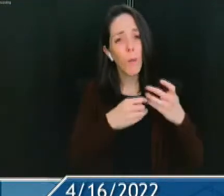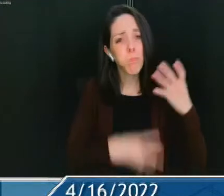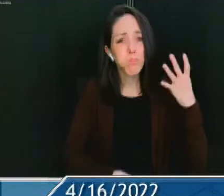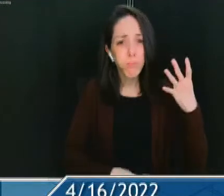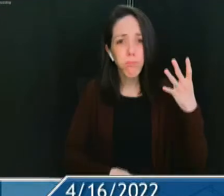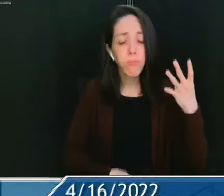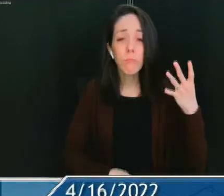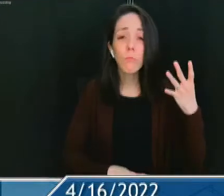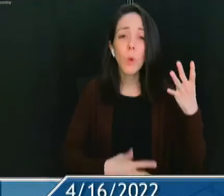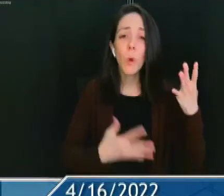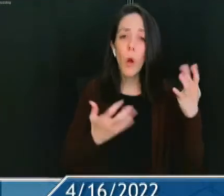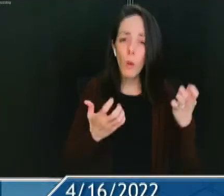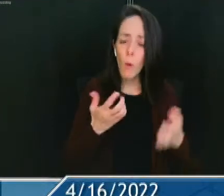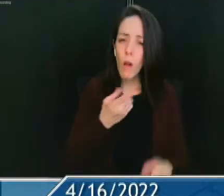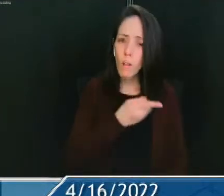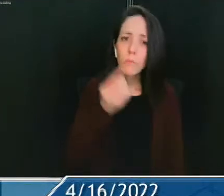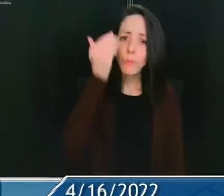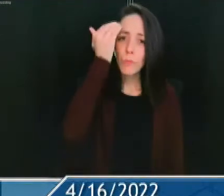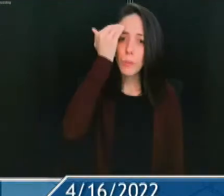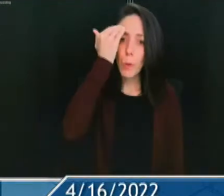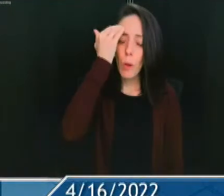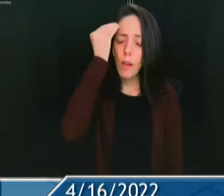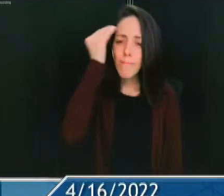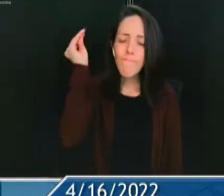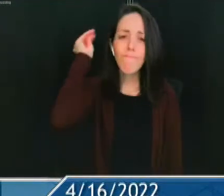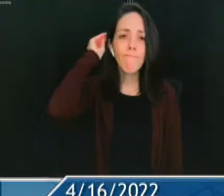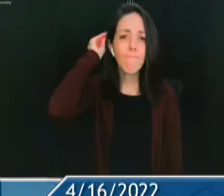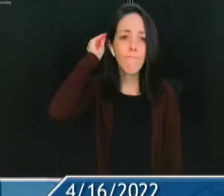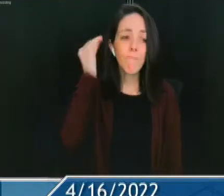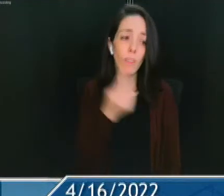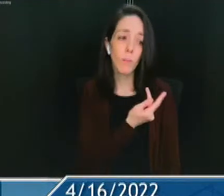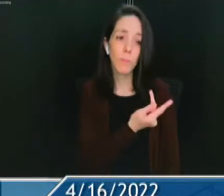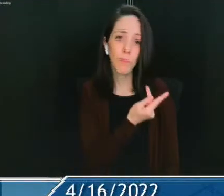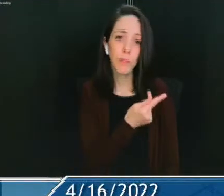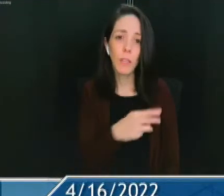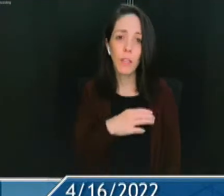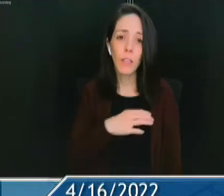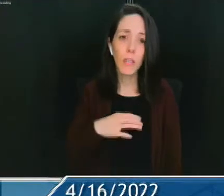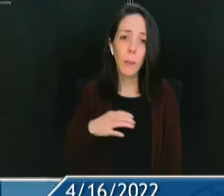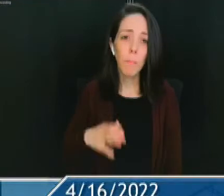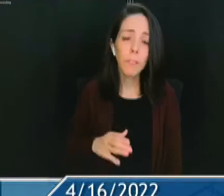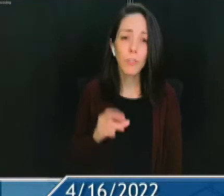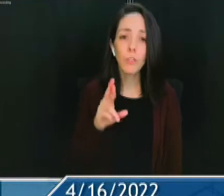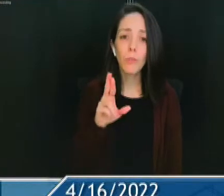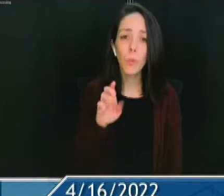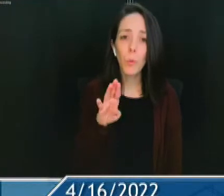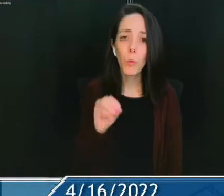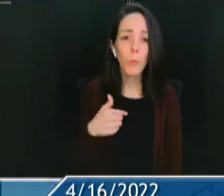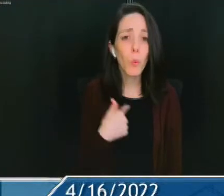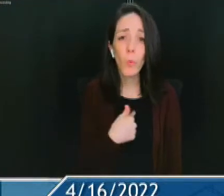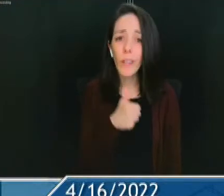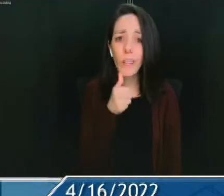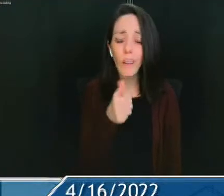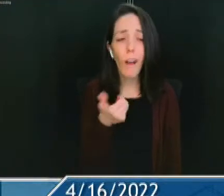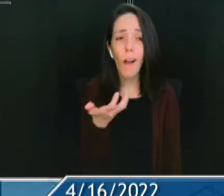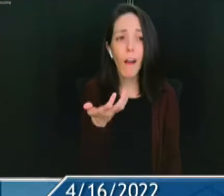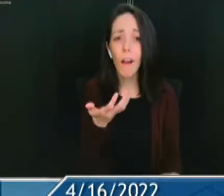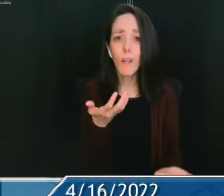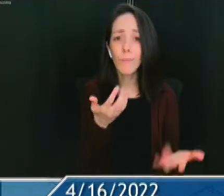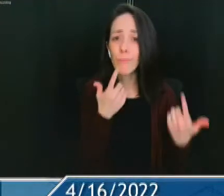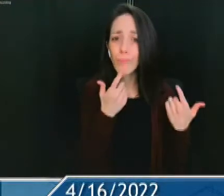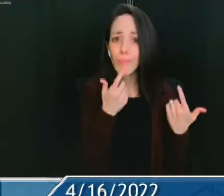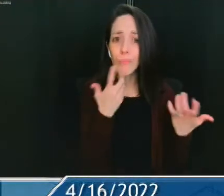ground people. And Commissioner Rubio and I are not just resting on our laurels. We are attempting